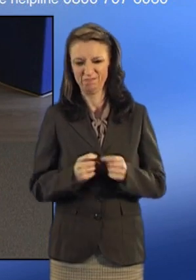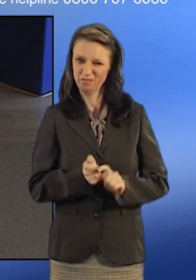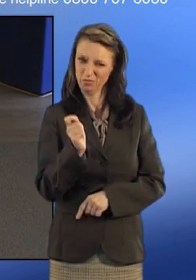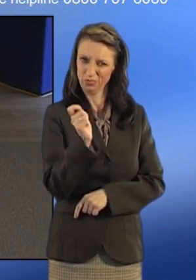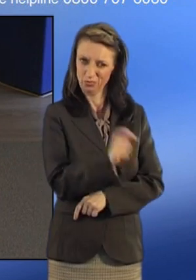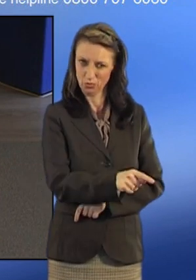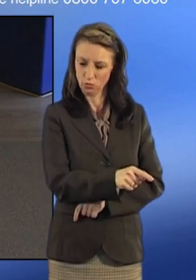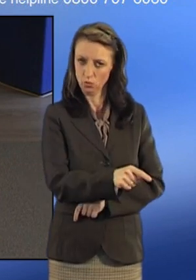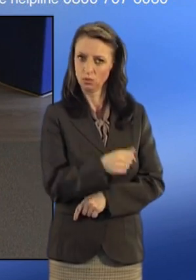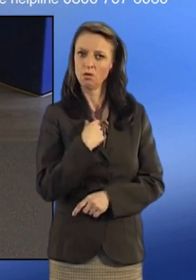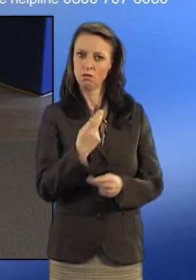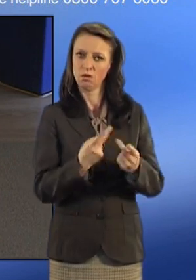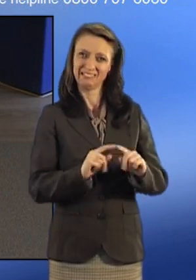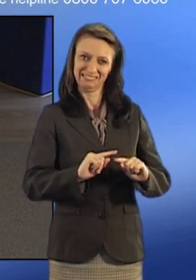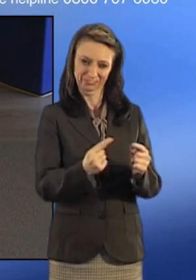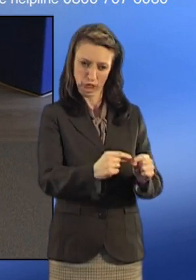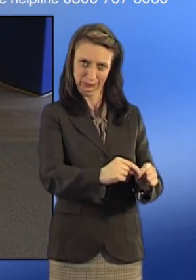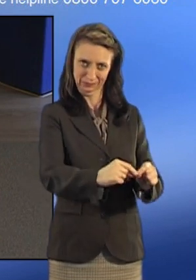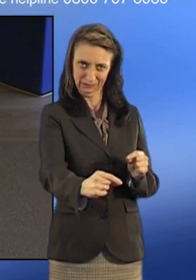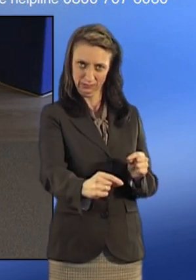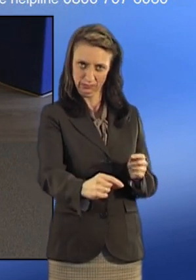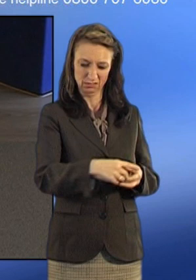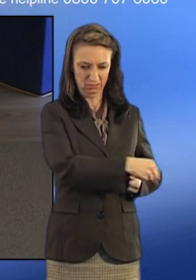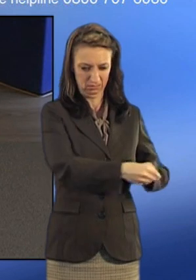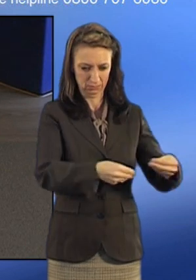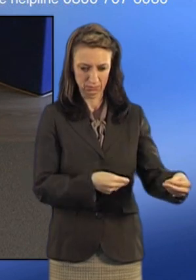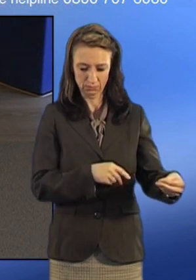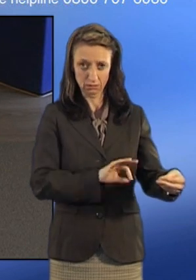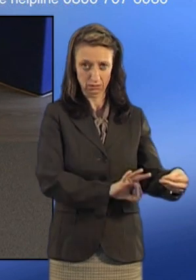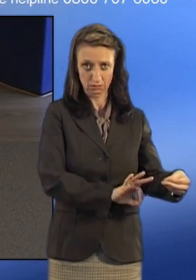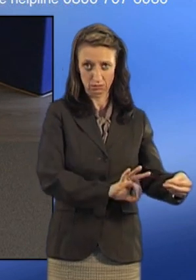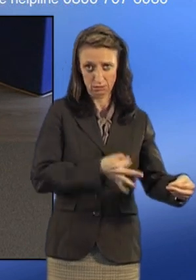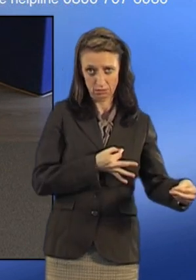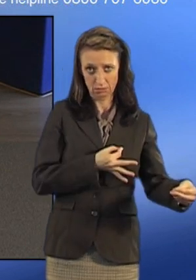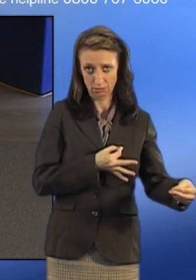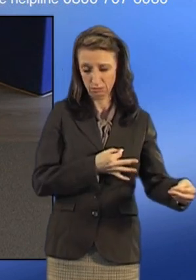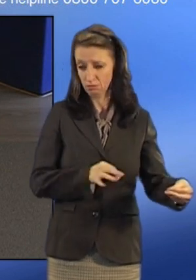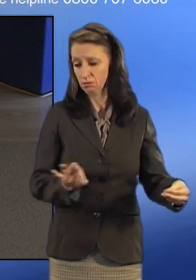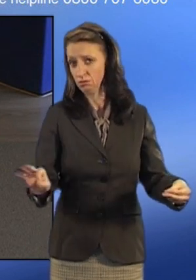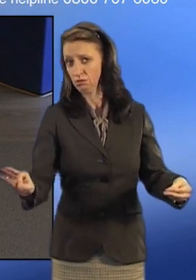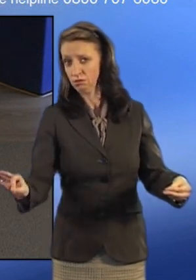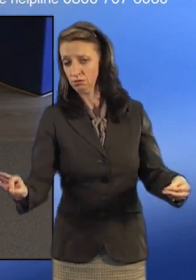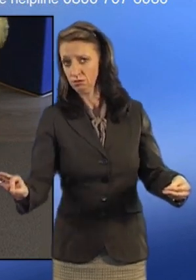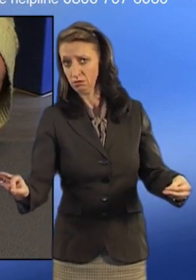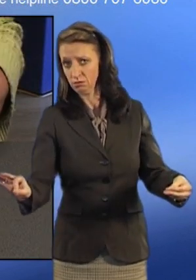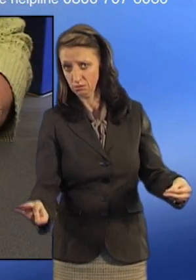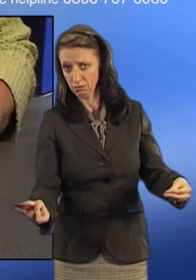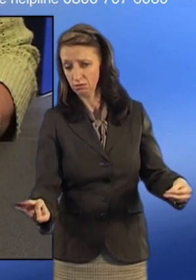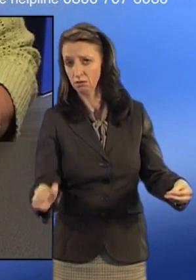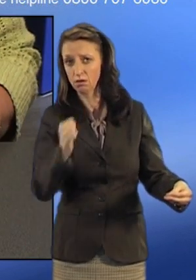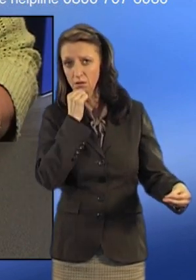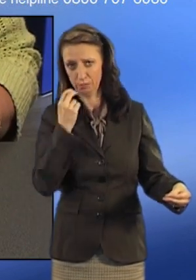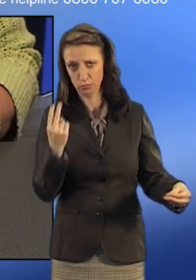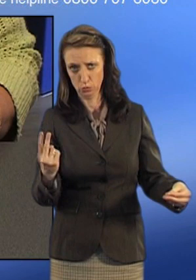Then, using a fresh stick, take another small amount from a different part of the sample and smear this onto the next